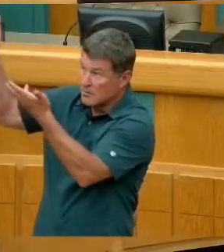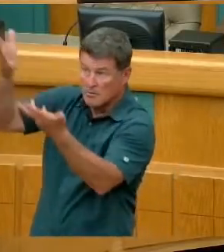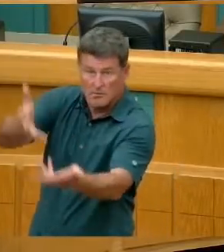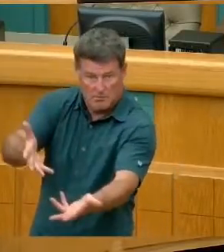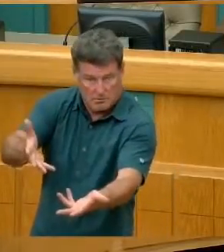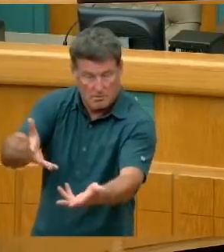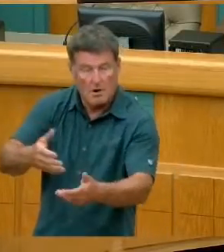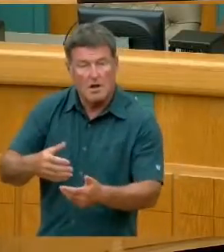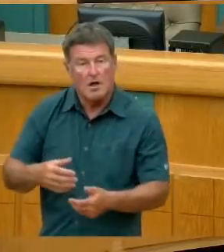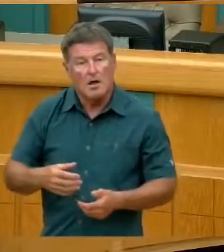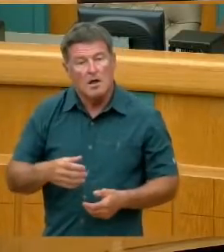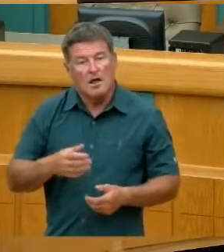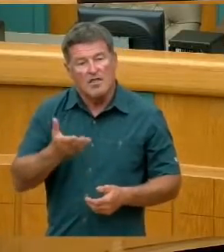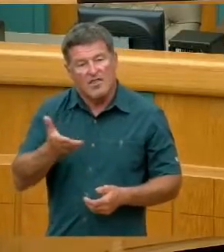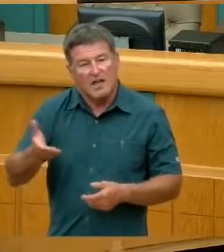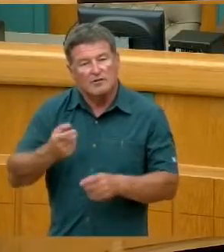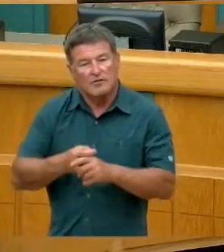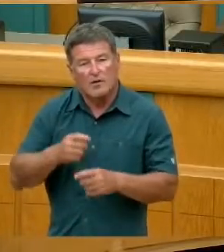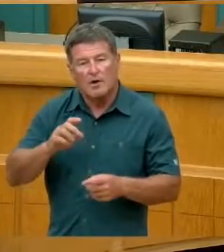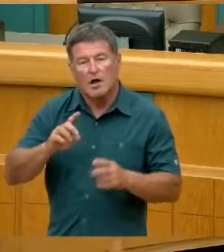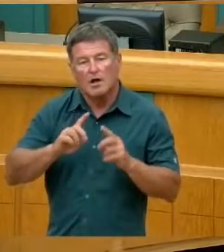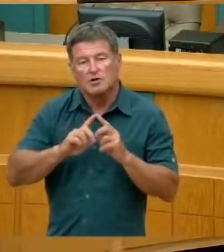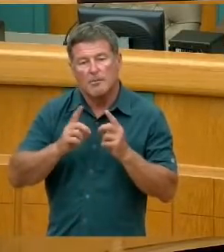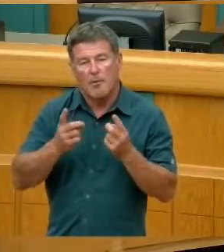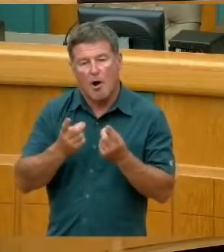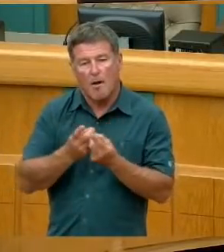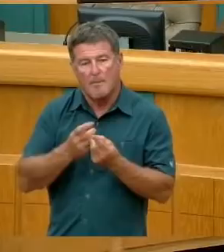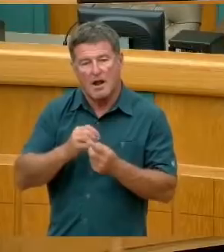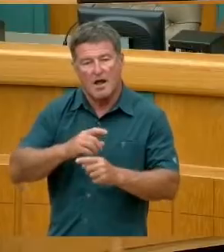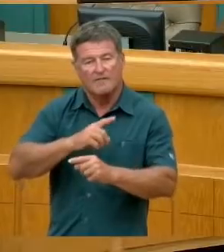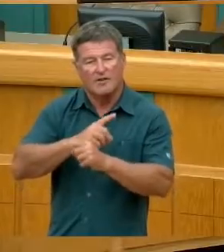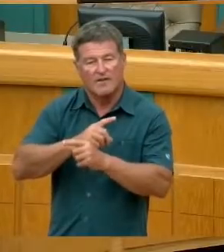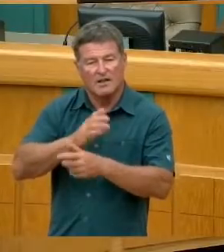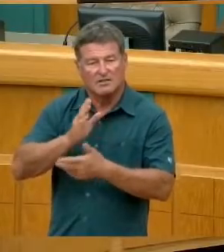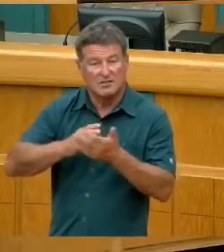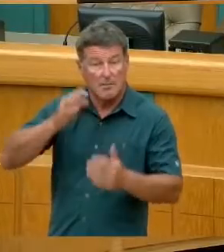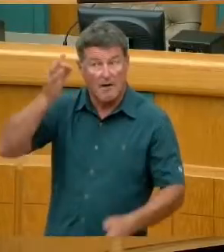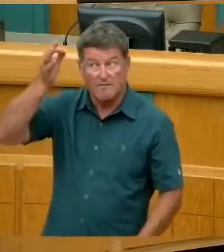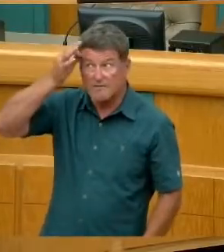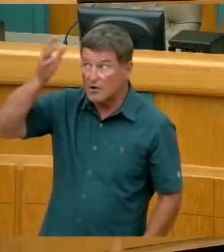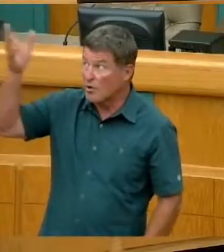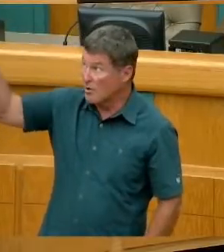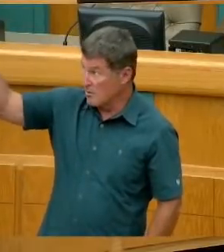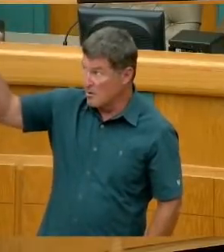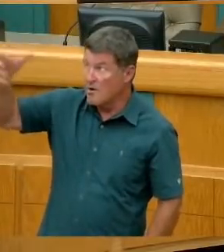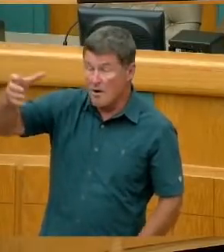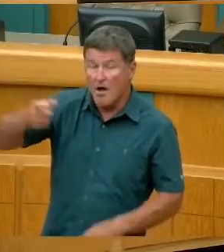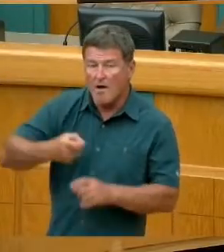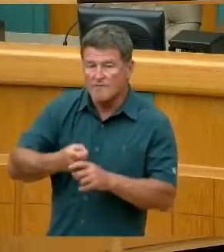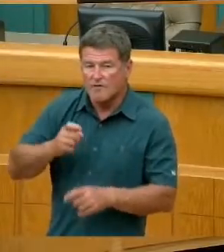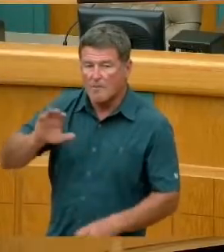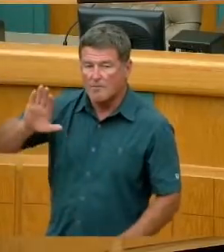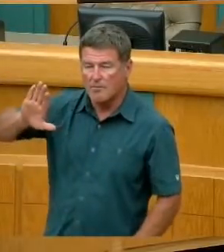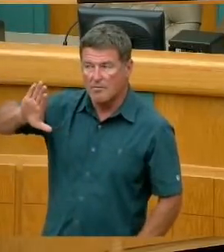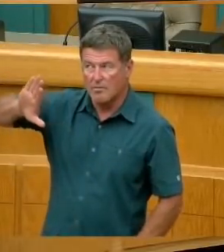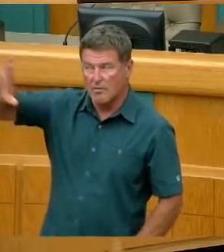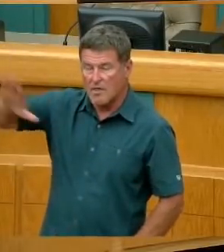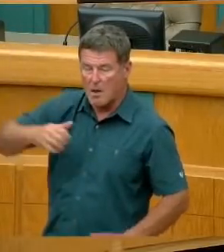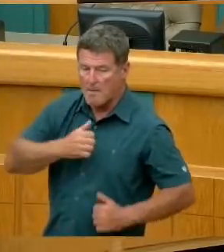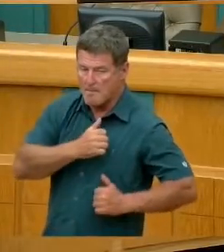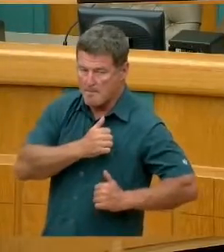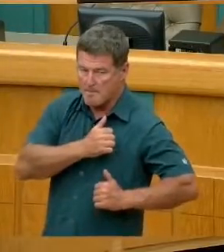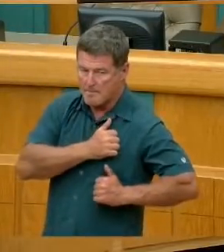Defense to assist the state of Texas with our response. Some of those federal resources will likely come from